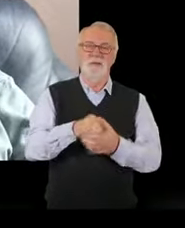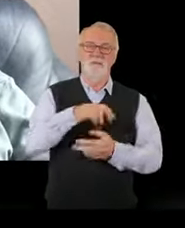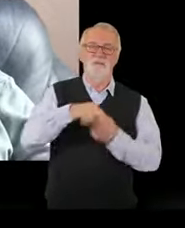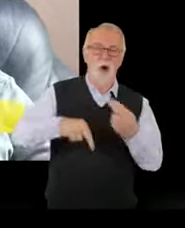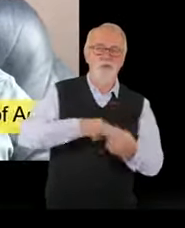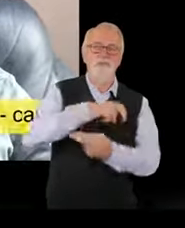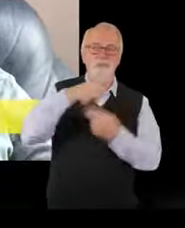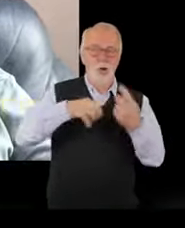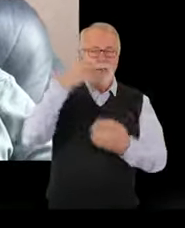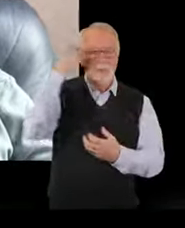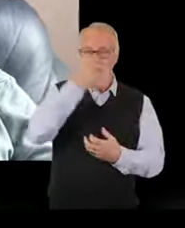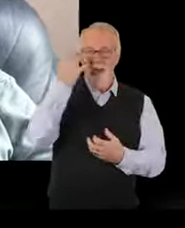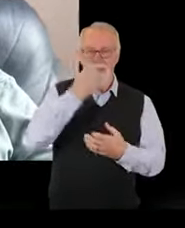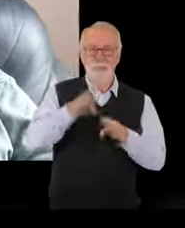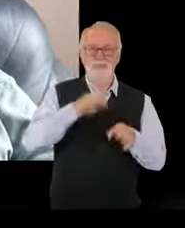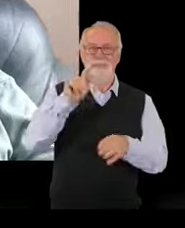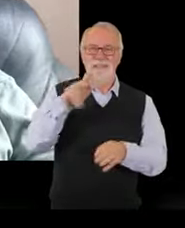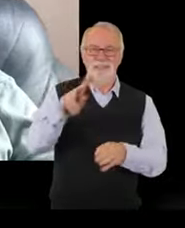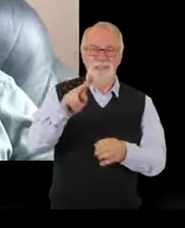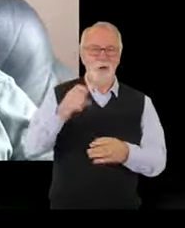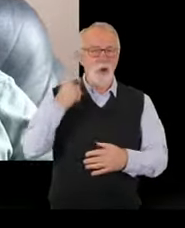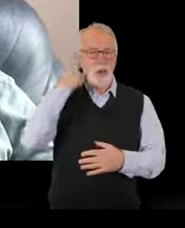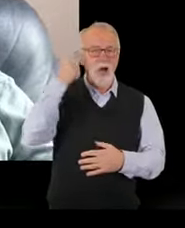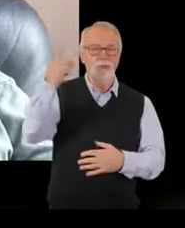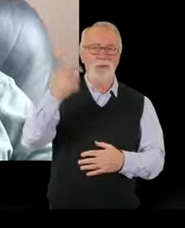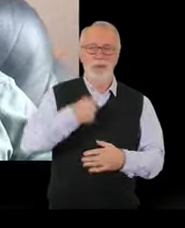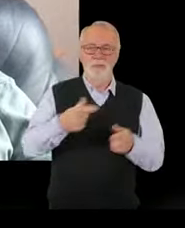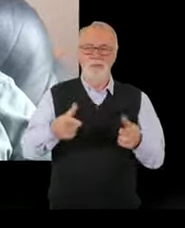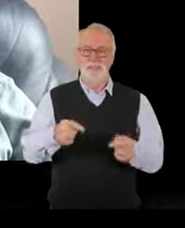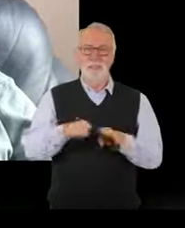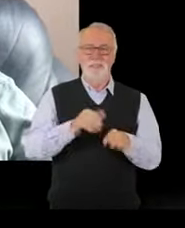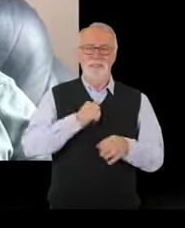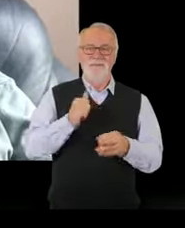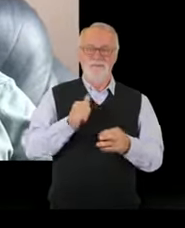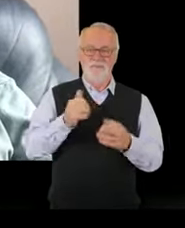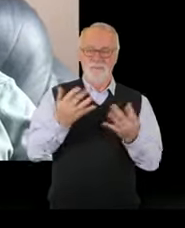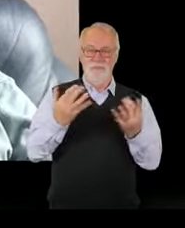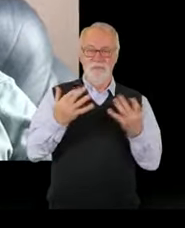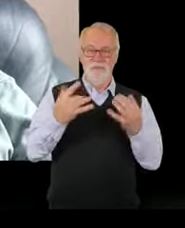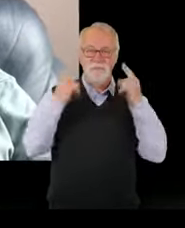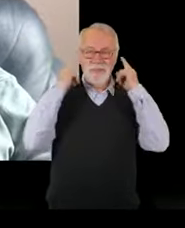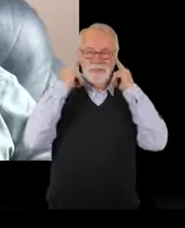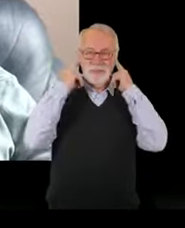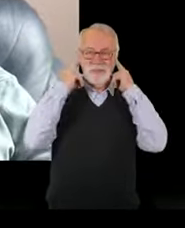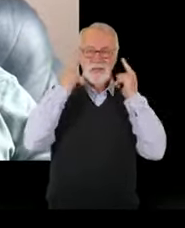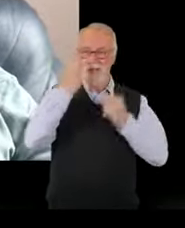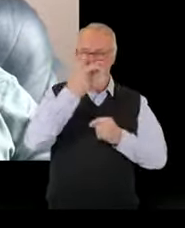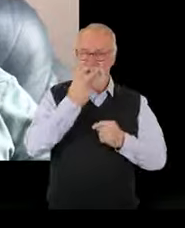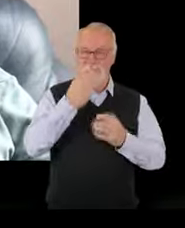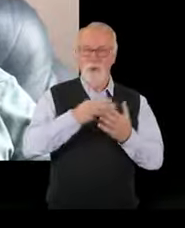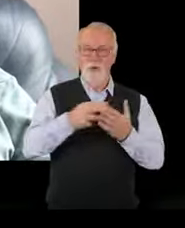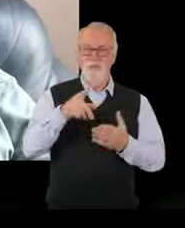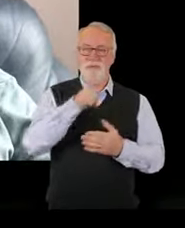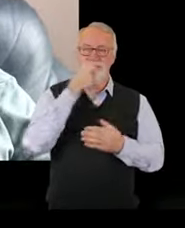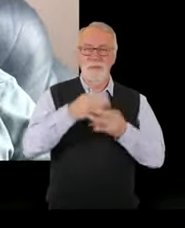round the bend. Because the TV had to be on so loud I was sitting with my fingers in my ears at night. When you